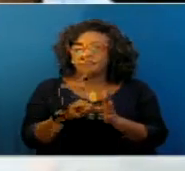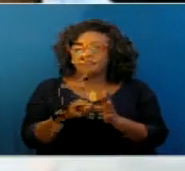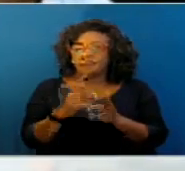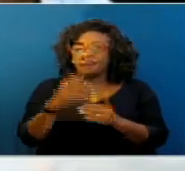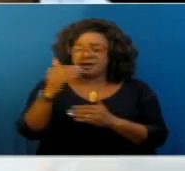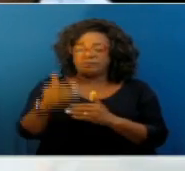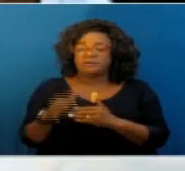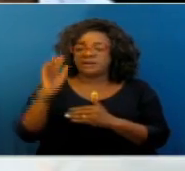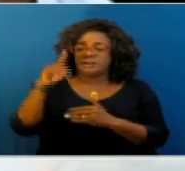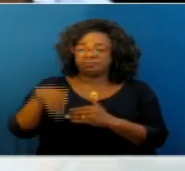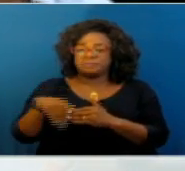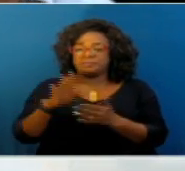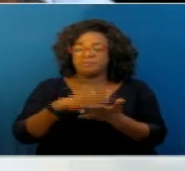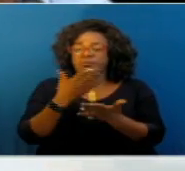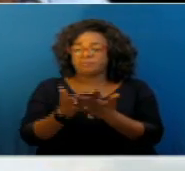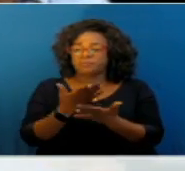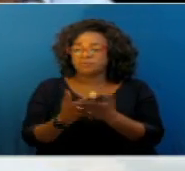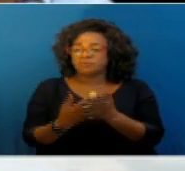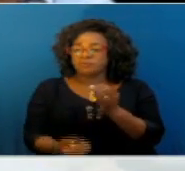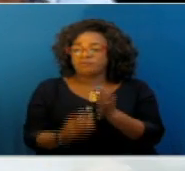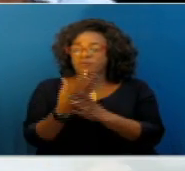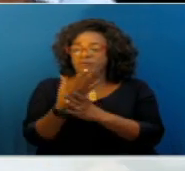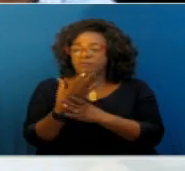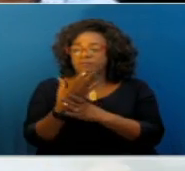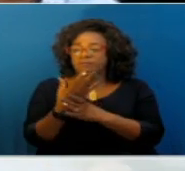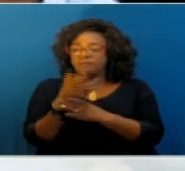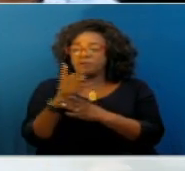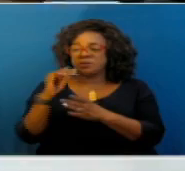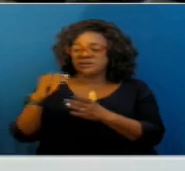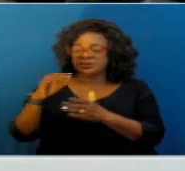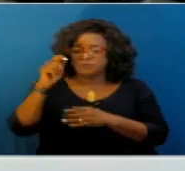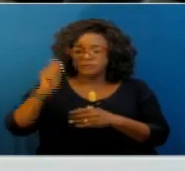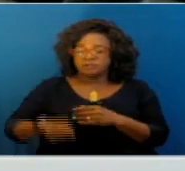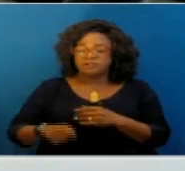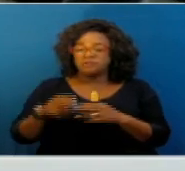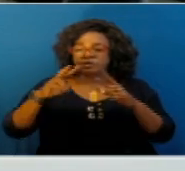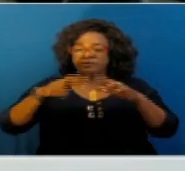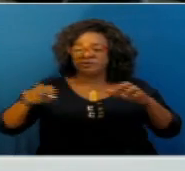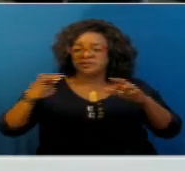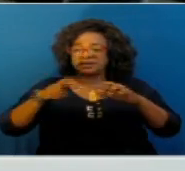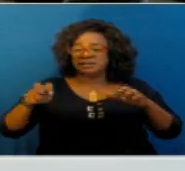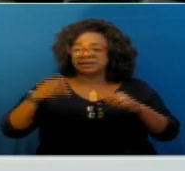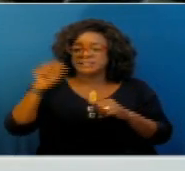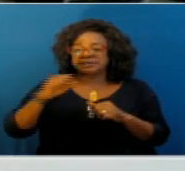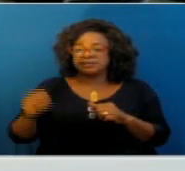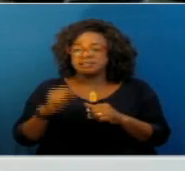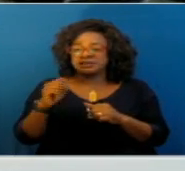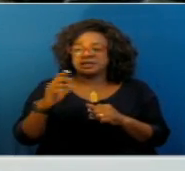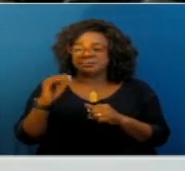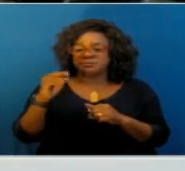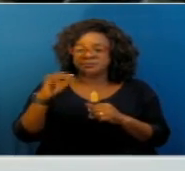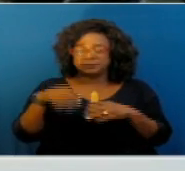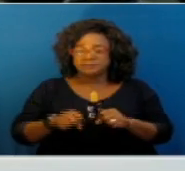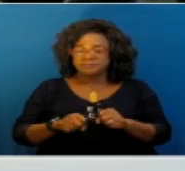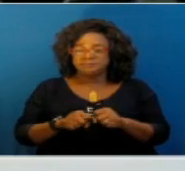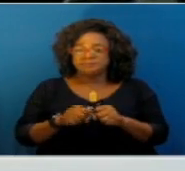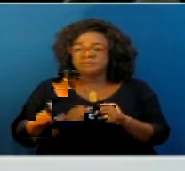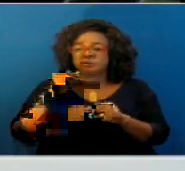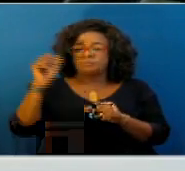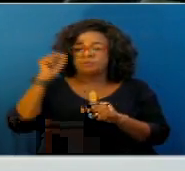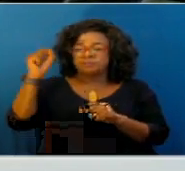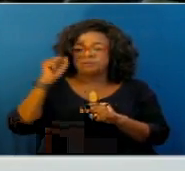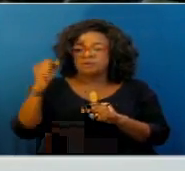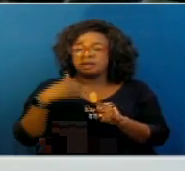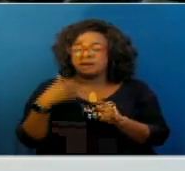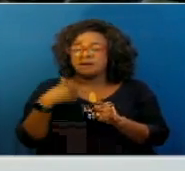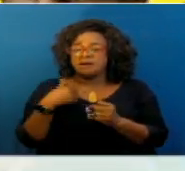after DP Ruto proposed to form a quasi-judicial commission to investigate state capture. His political nemesis have termed